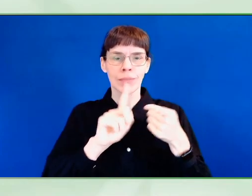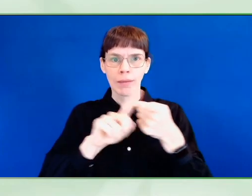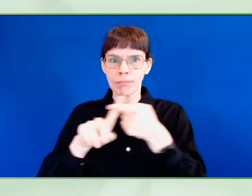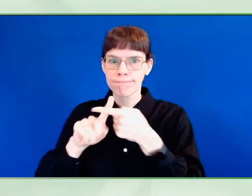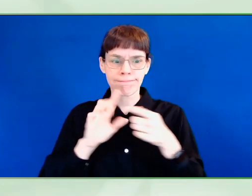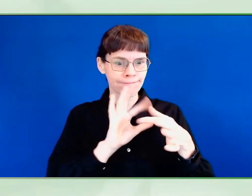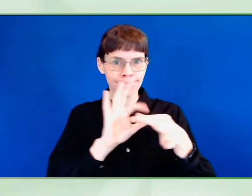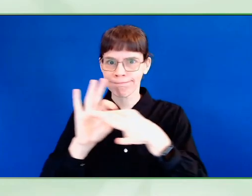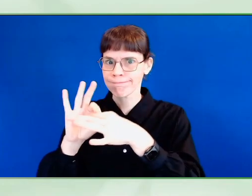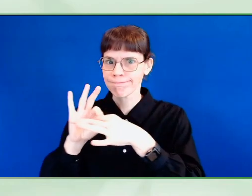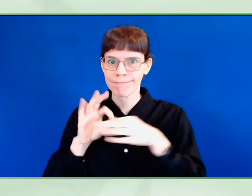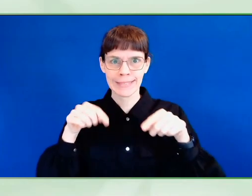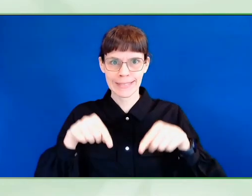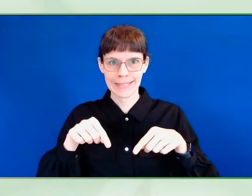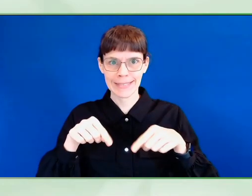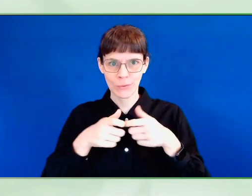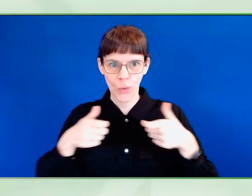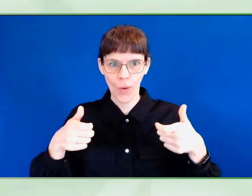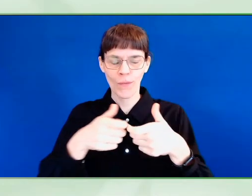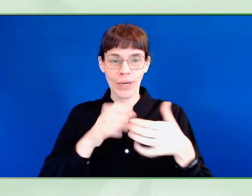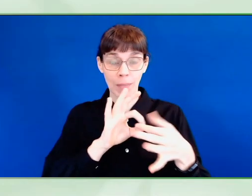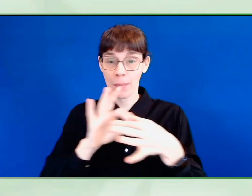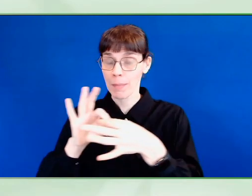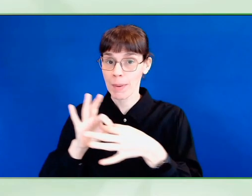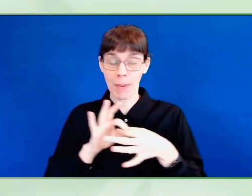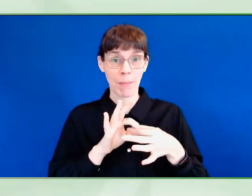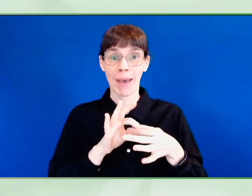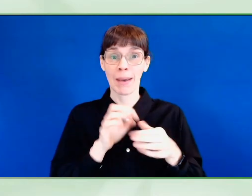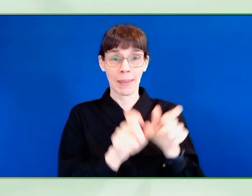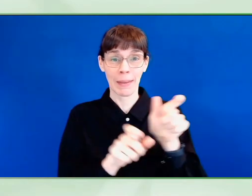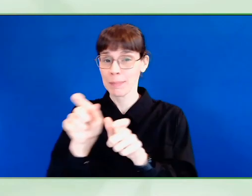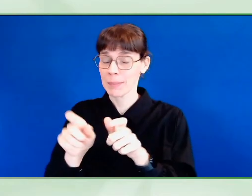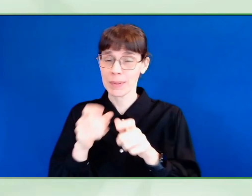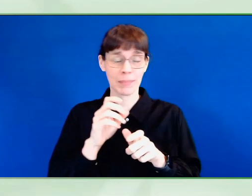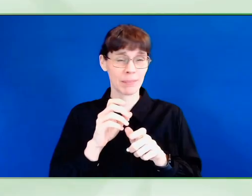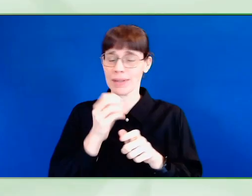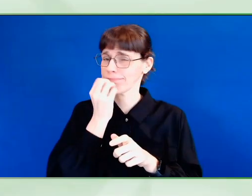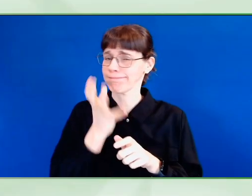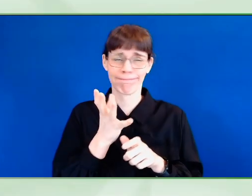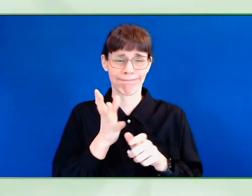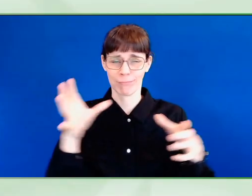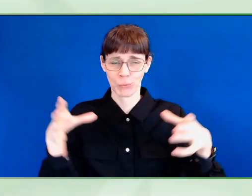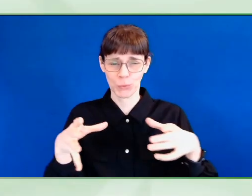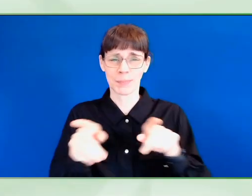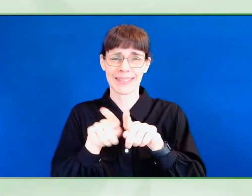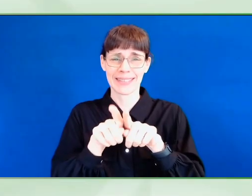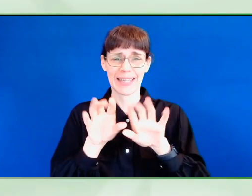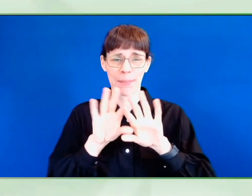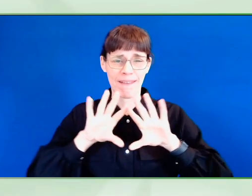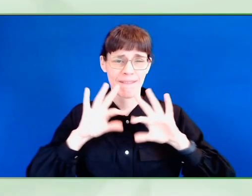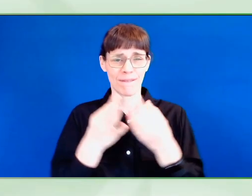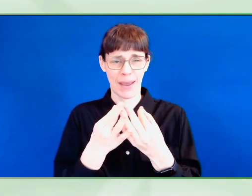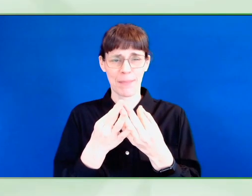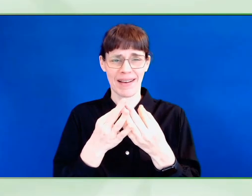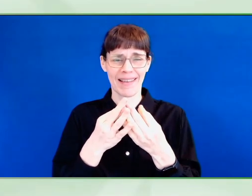by just a wonderful group of people that are really family. So for this moment, for these 15